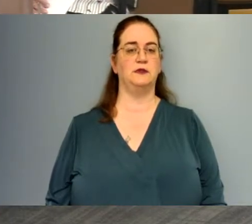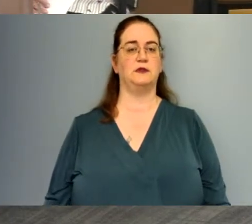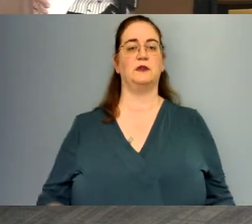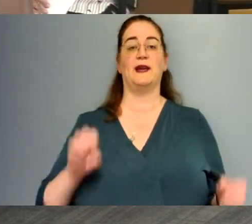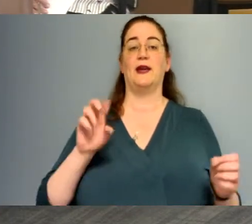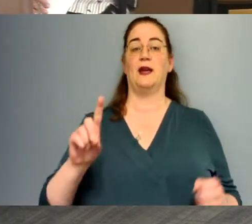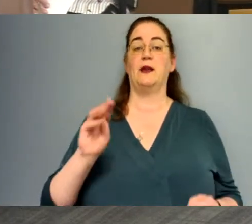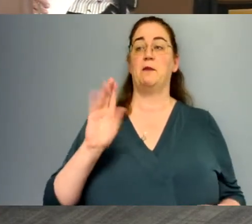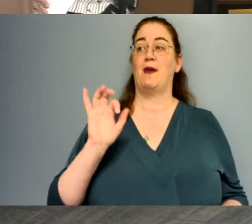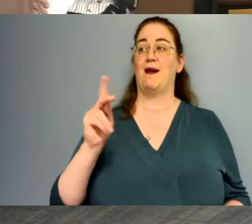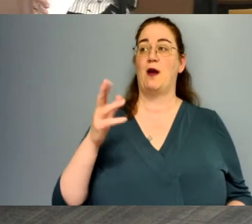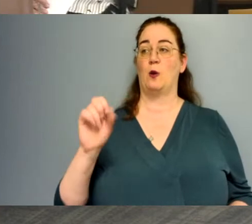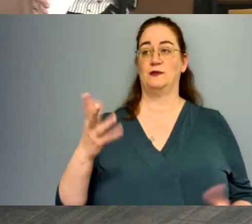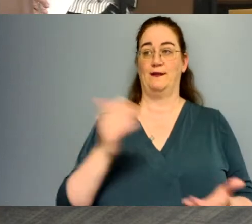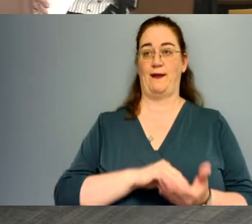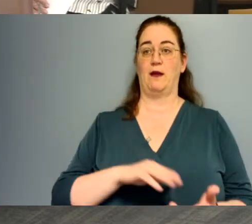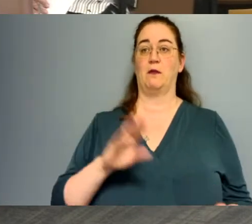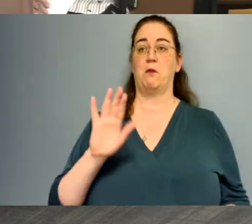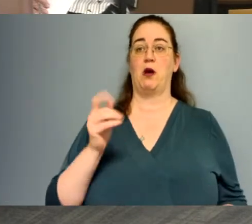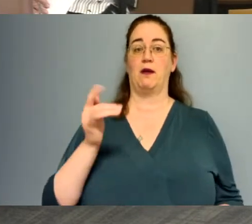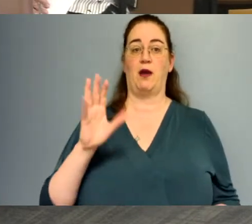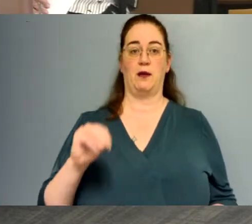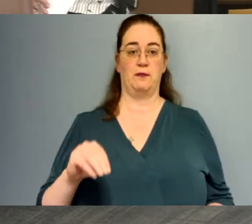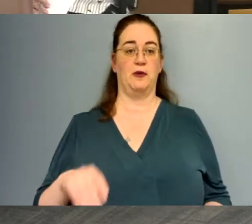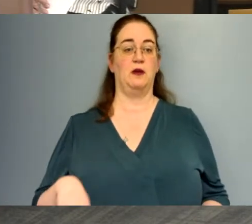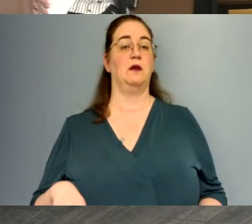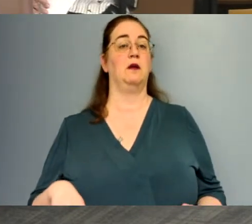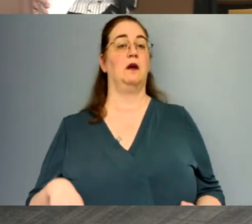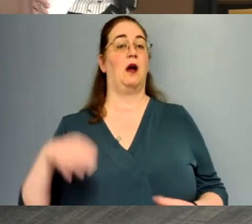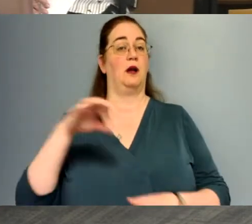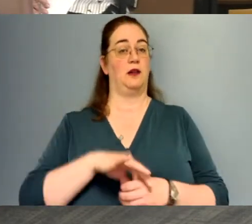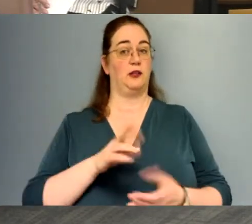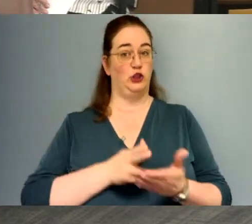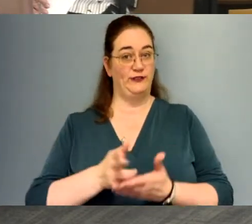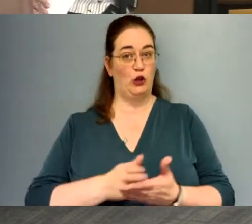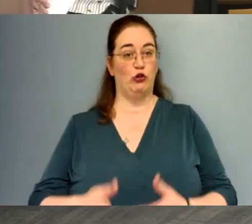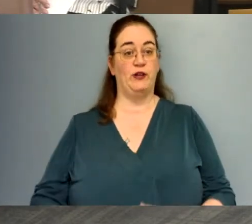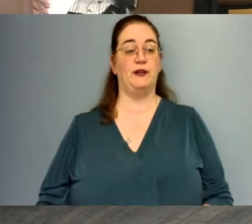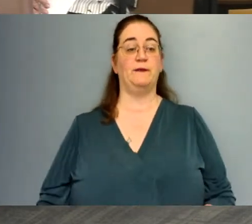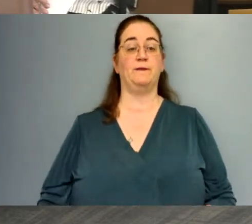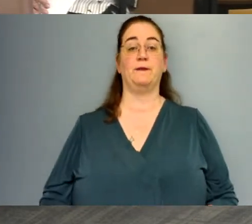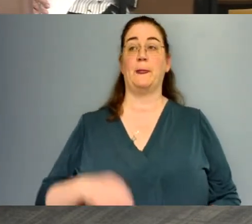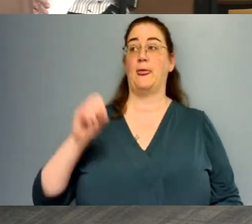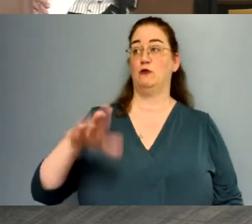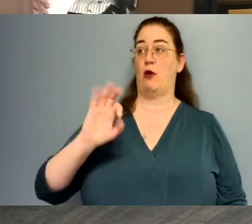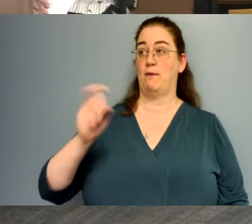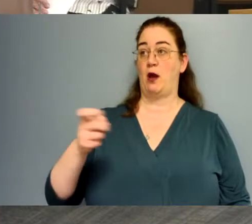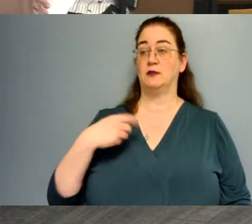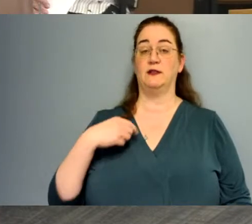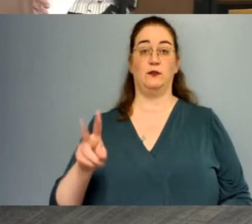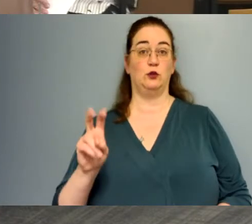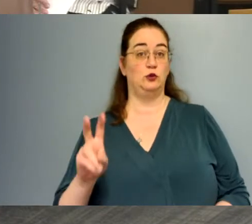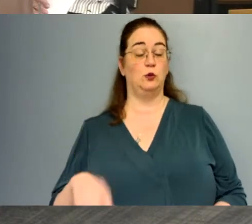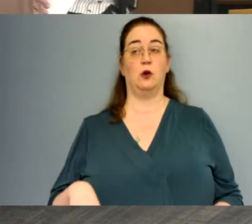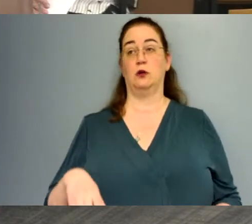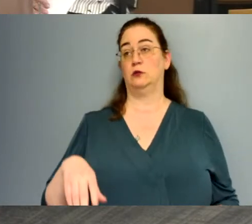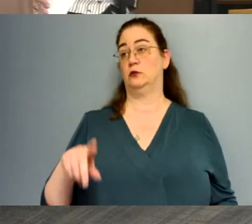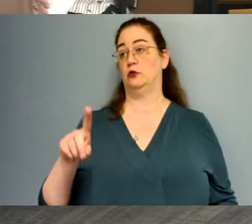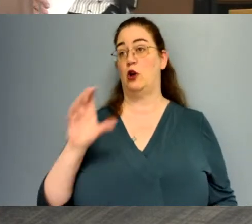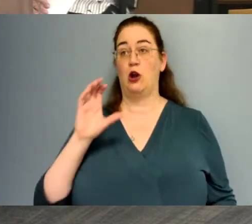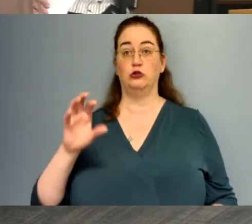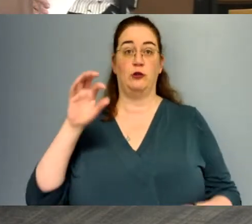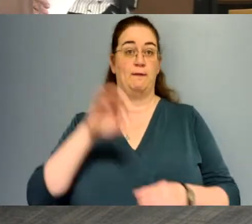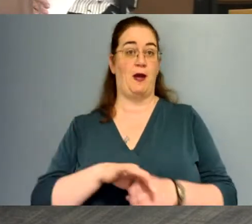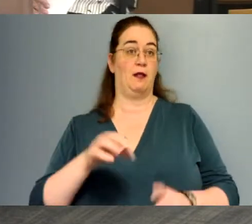Mackhouse again, Buckingham. Election integrity. The drop boxes, if there's 200 or 100